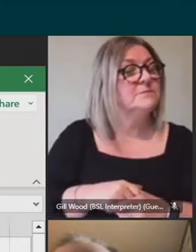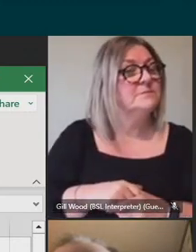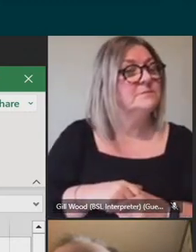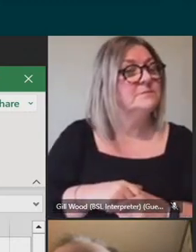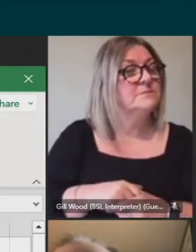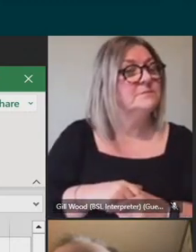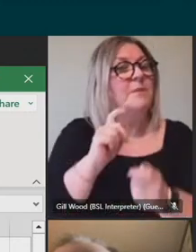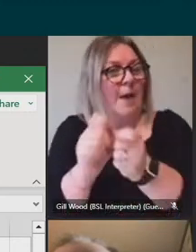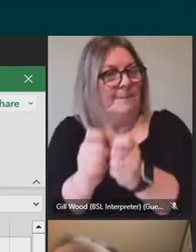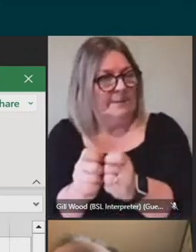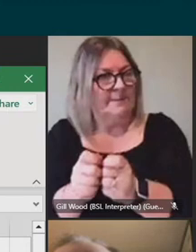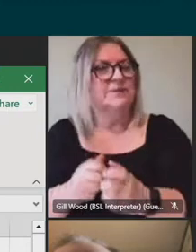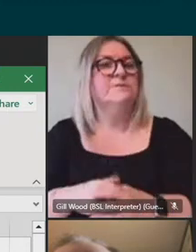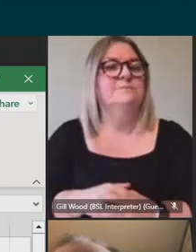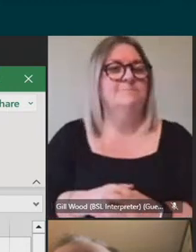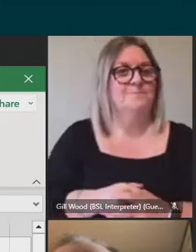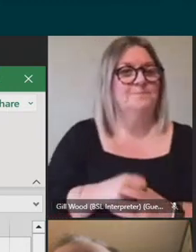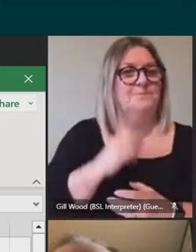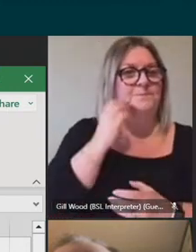Amendment.